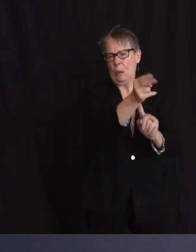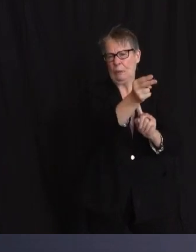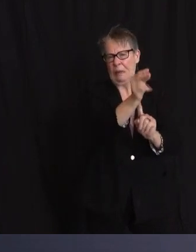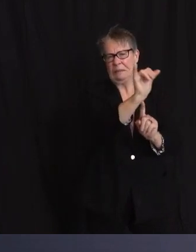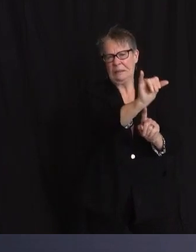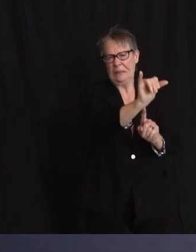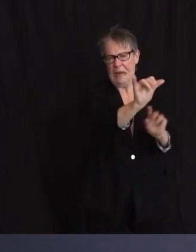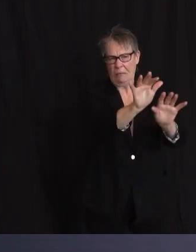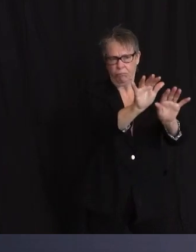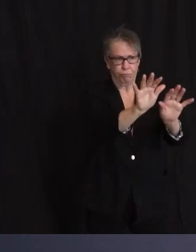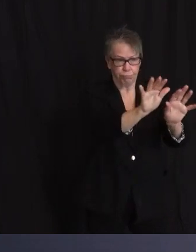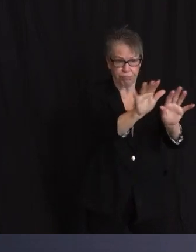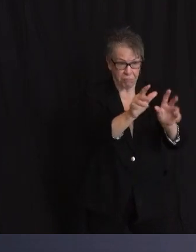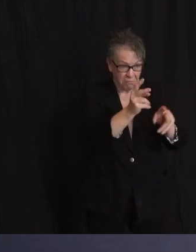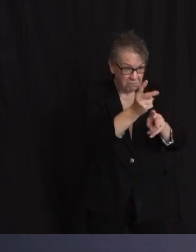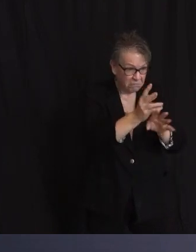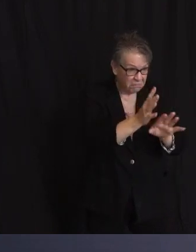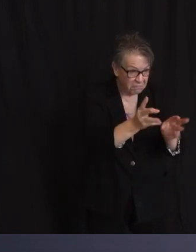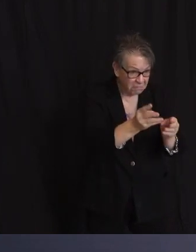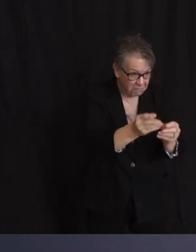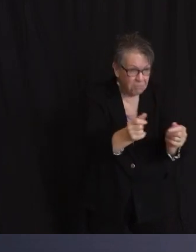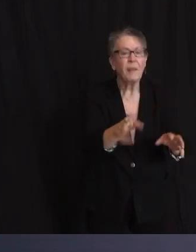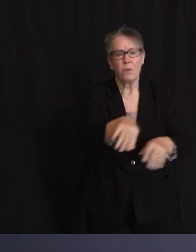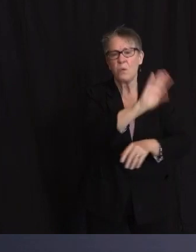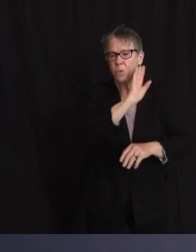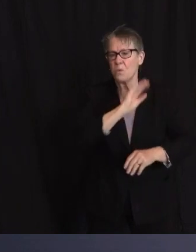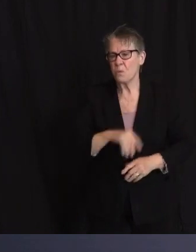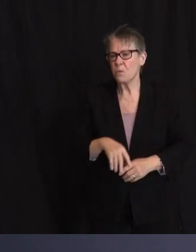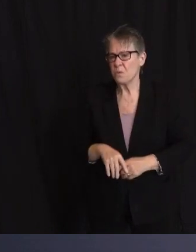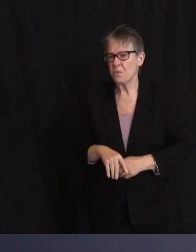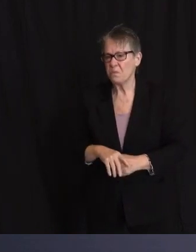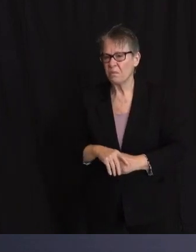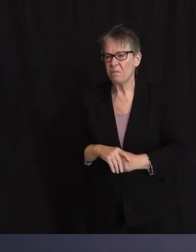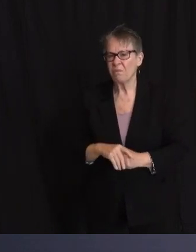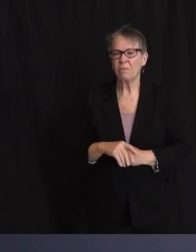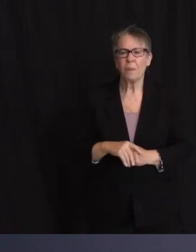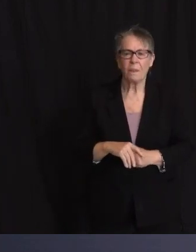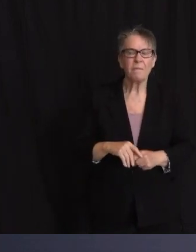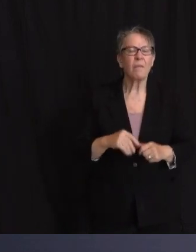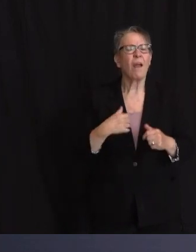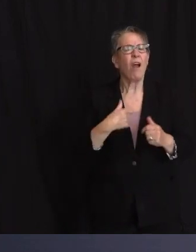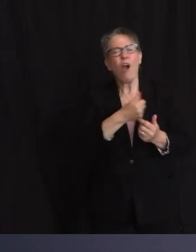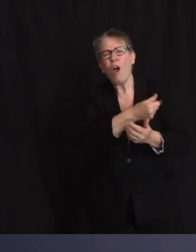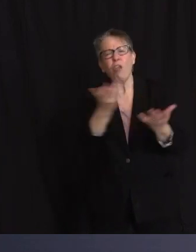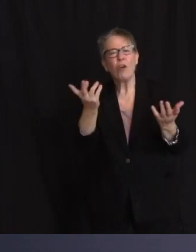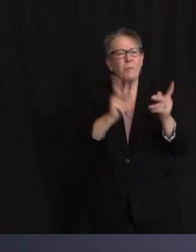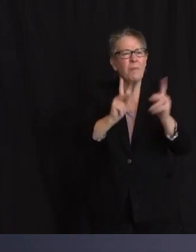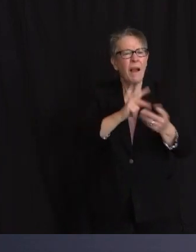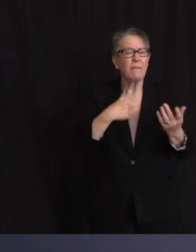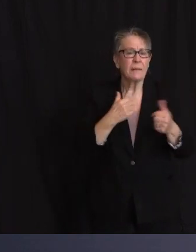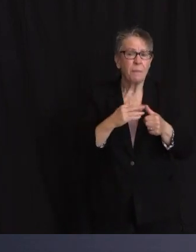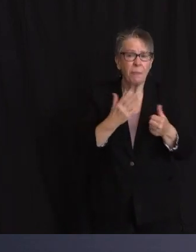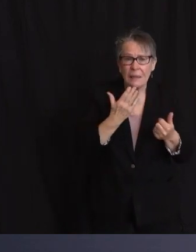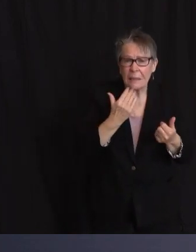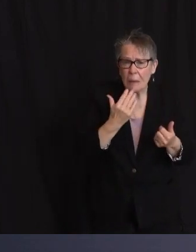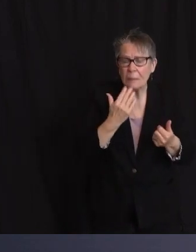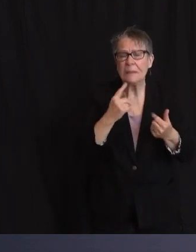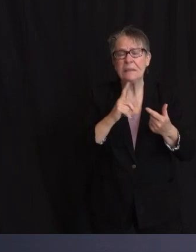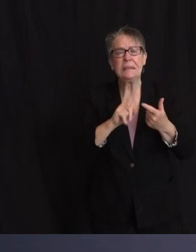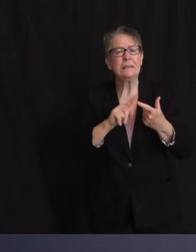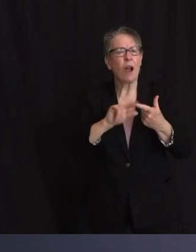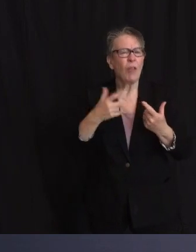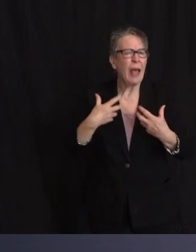including depression and anxiety, and very few social supports at home for them. Many of the individuals there